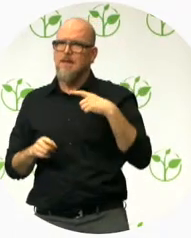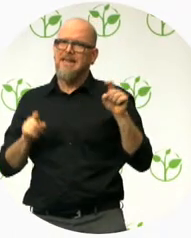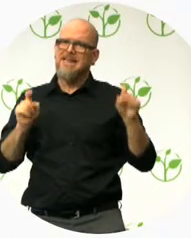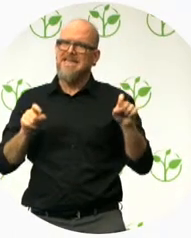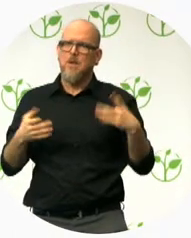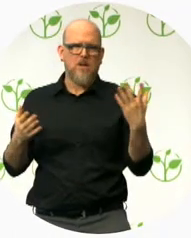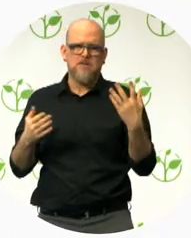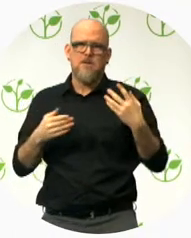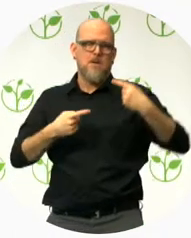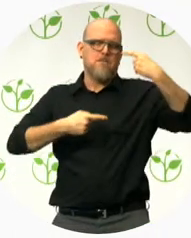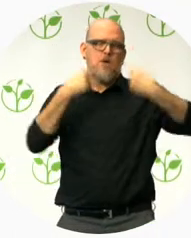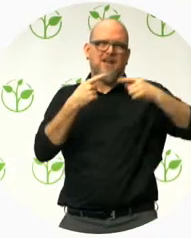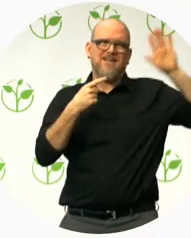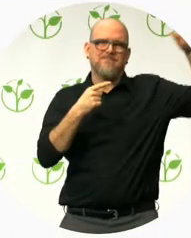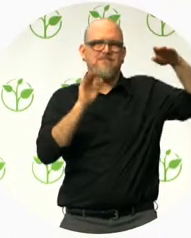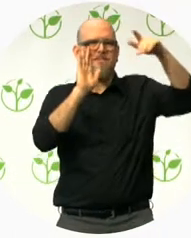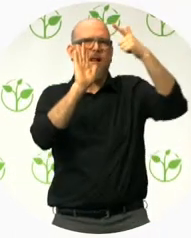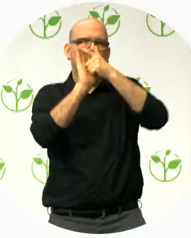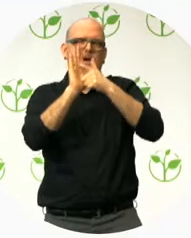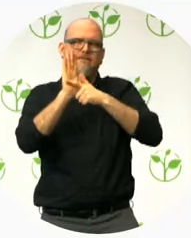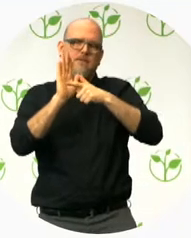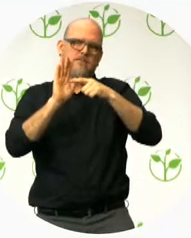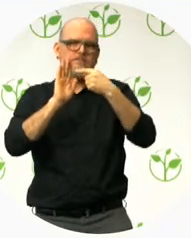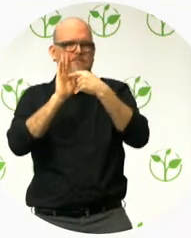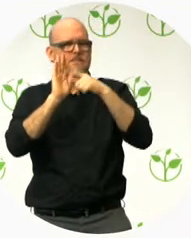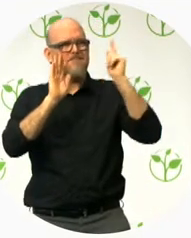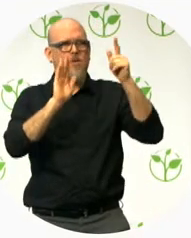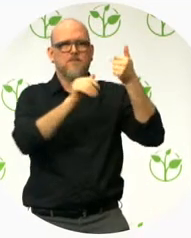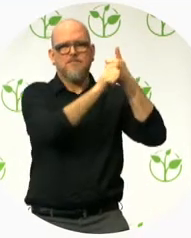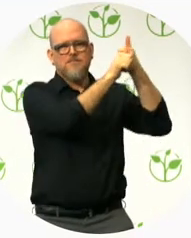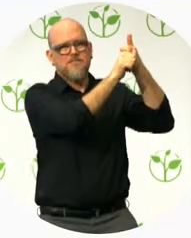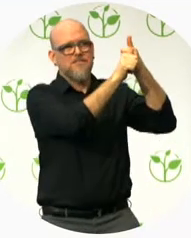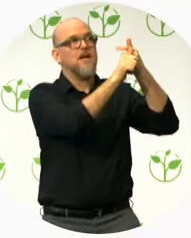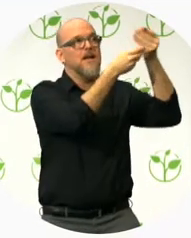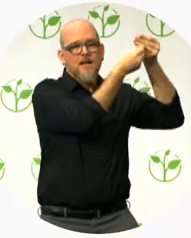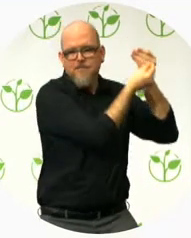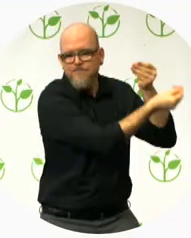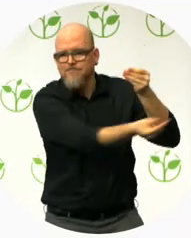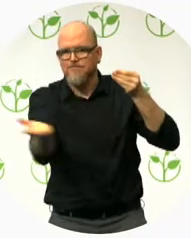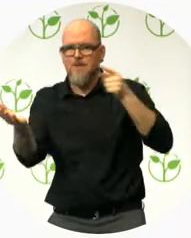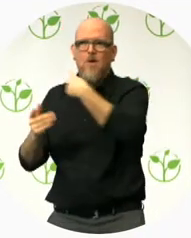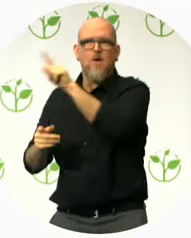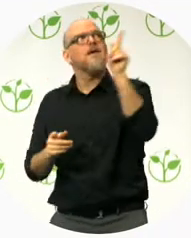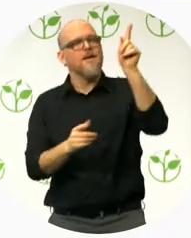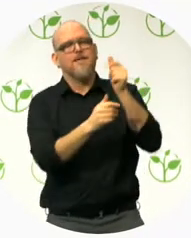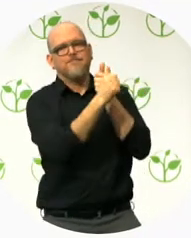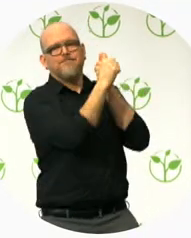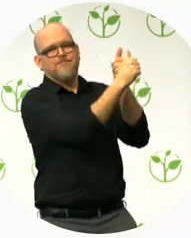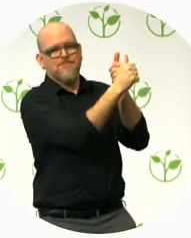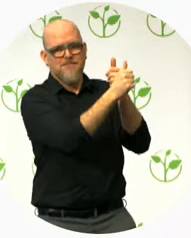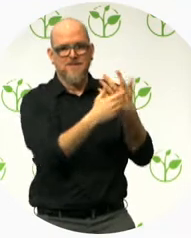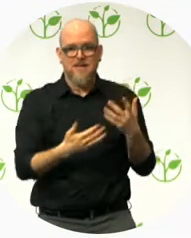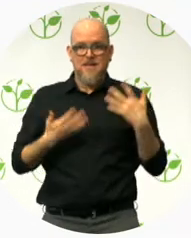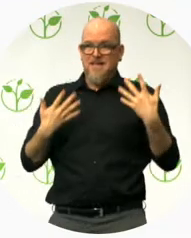be implemented. So this is what I'm going to share with you today, and this is the efforts and the endeavors we're doing in New York.